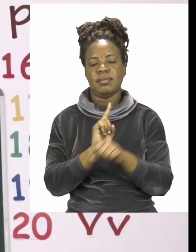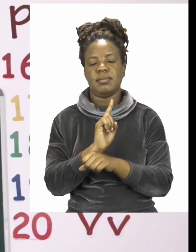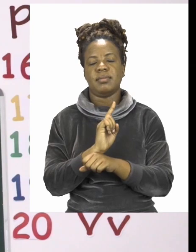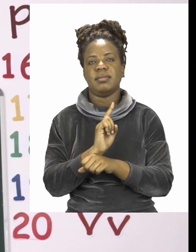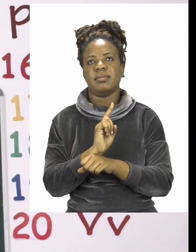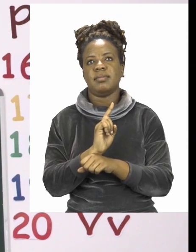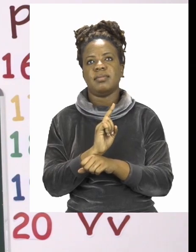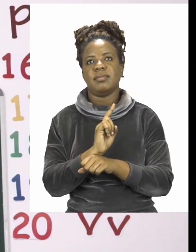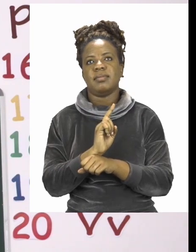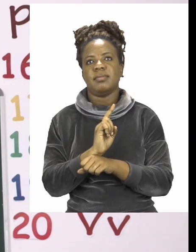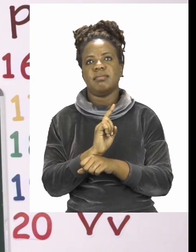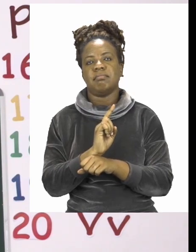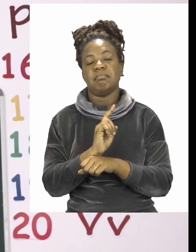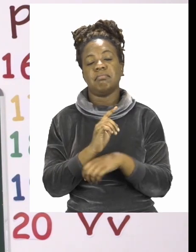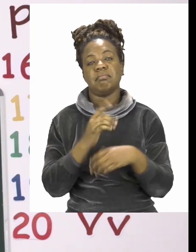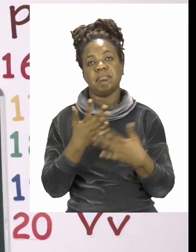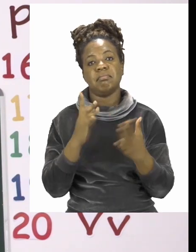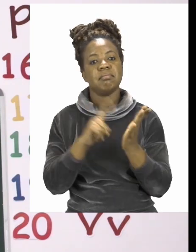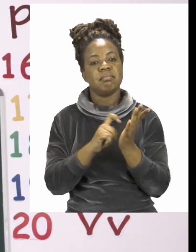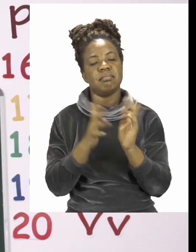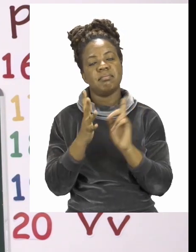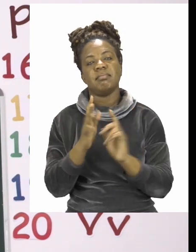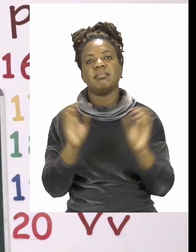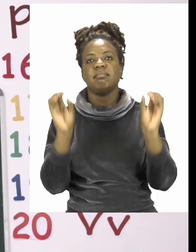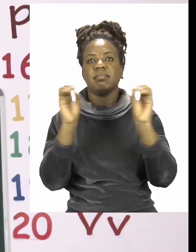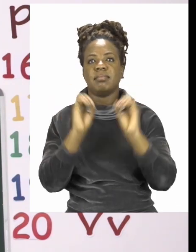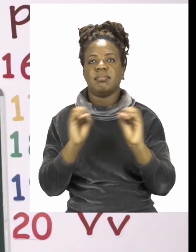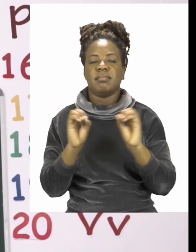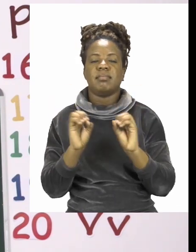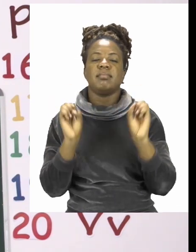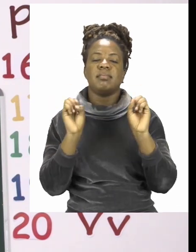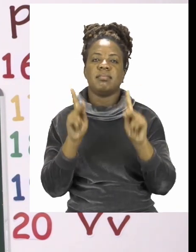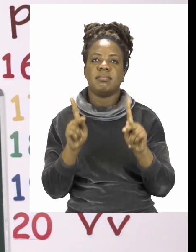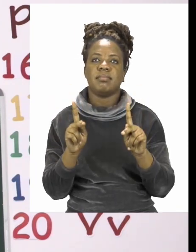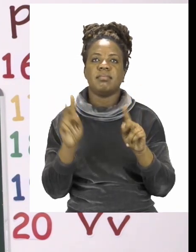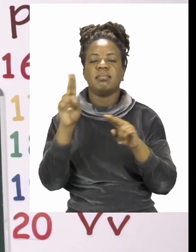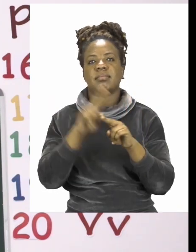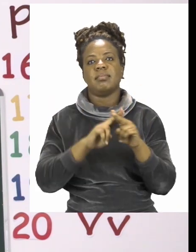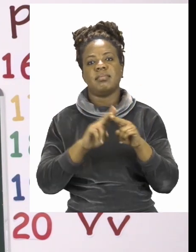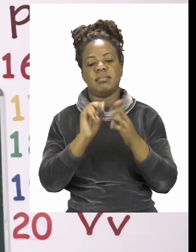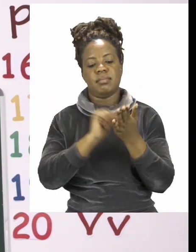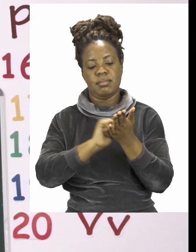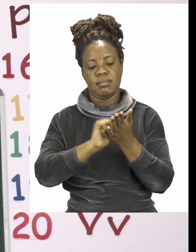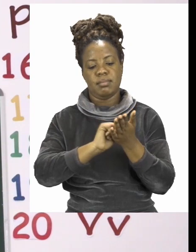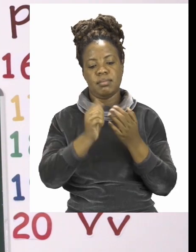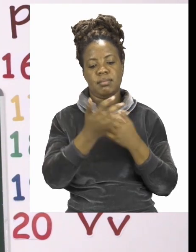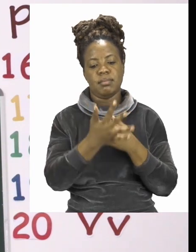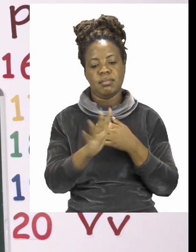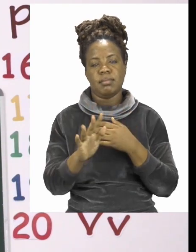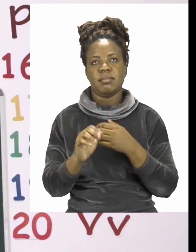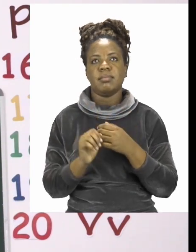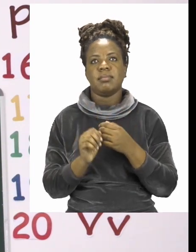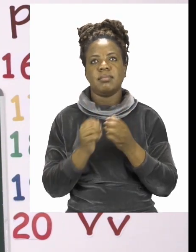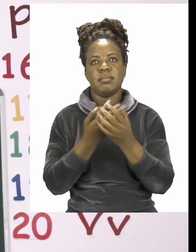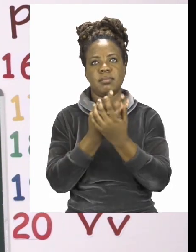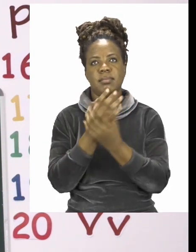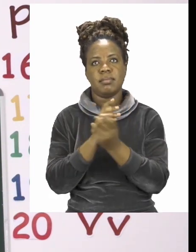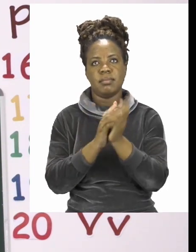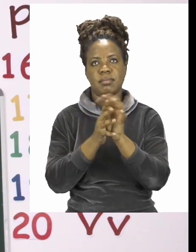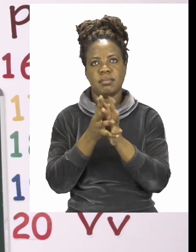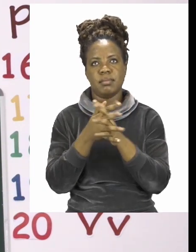Remember, sometimes we don't have sanitizer, but that's okay. We can use soap and water. Just make sure you clean your